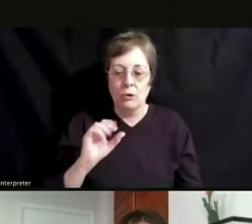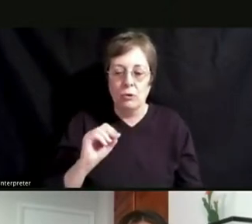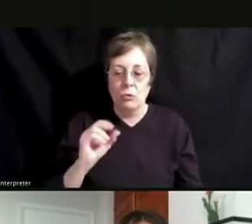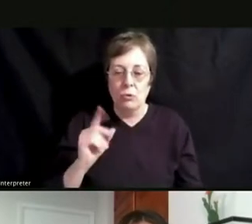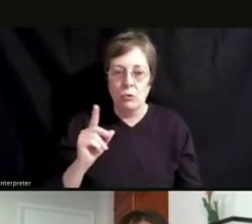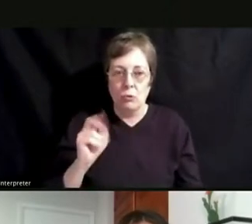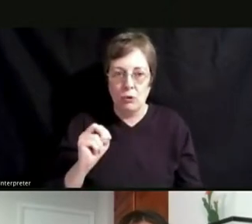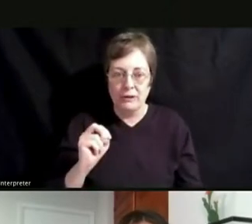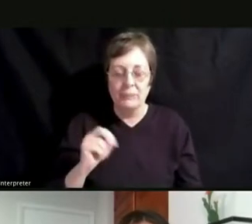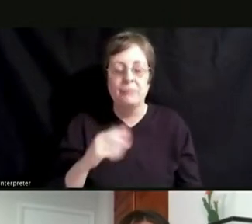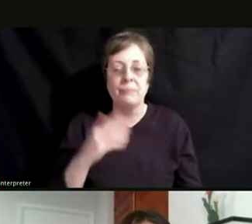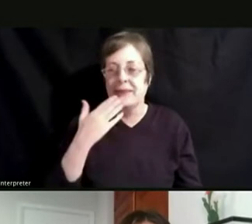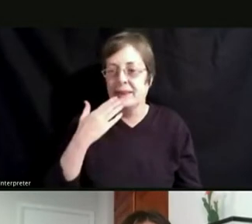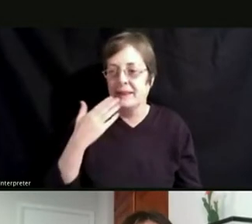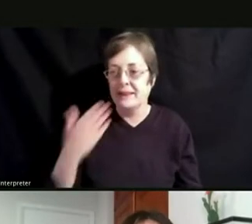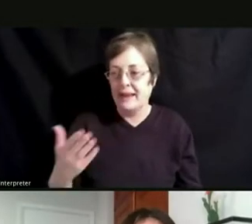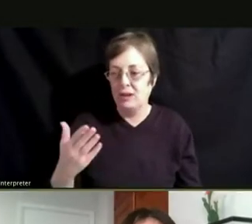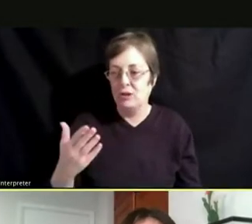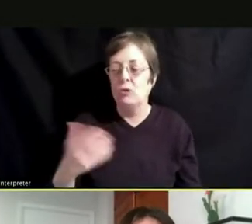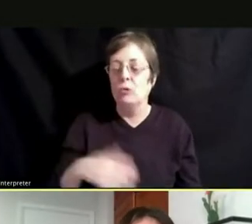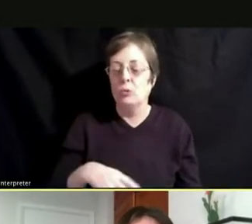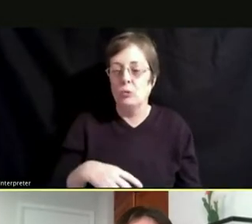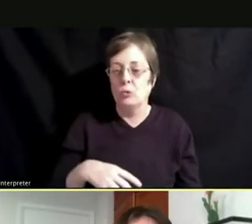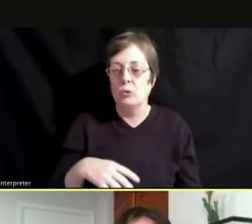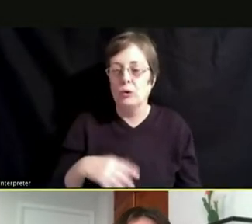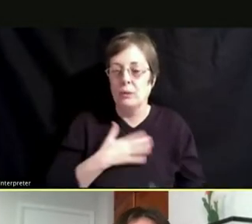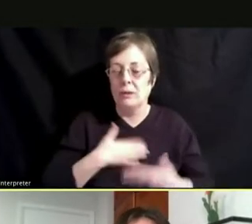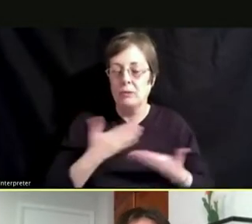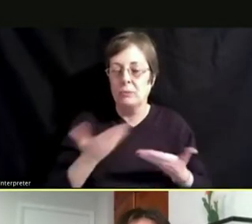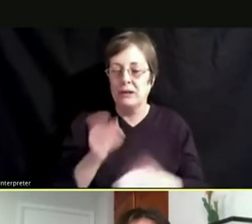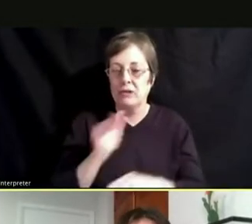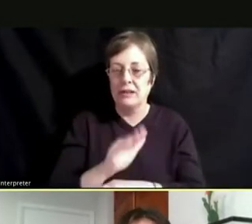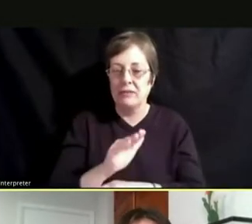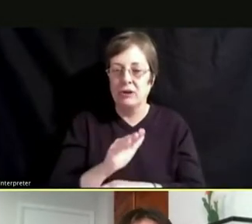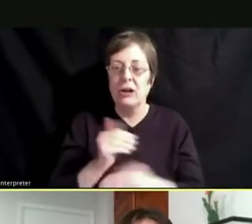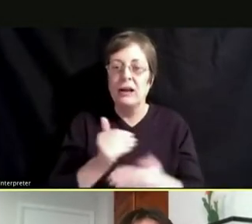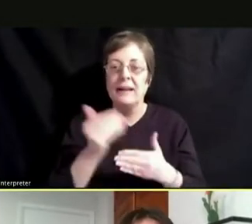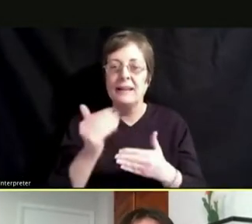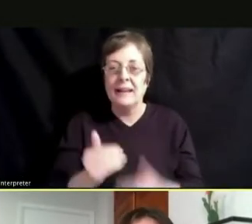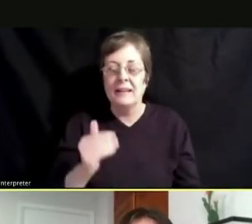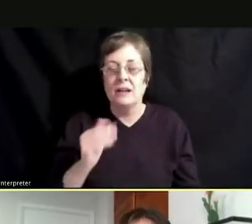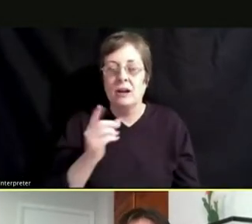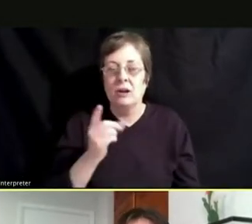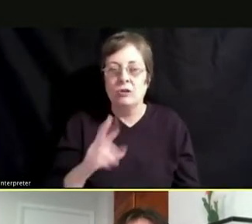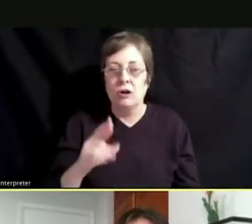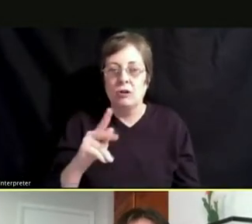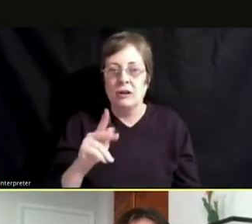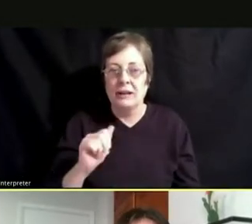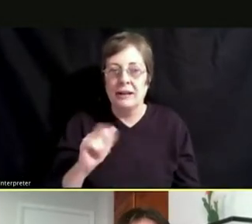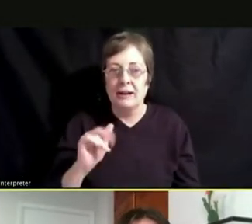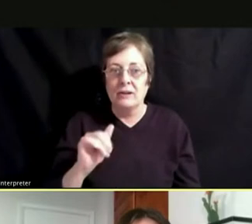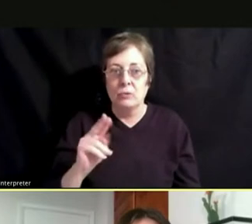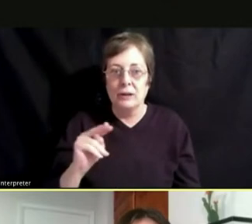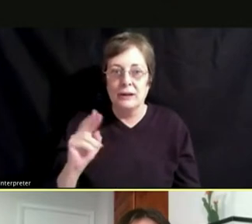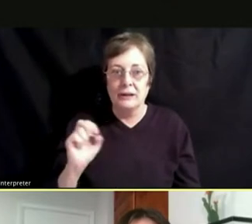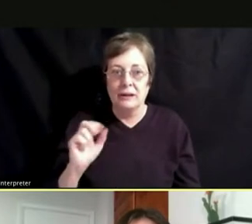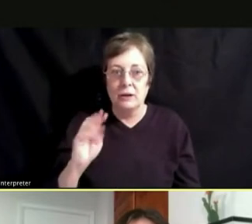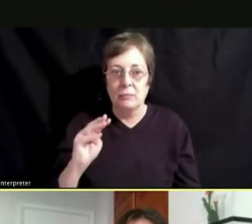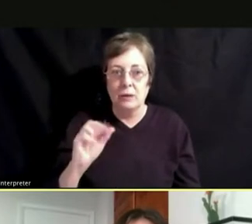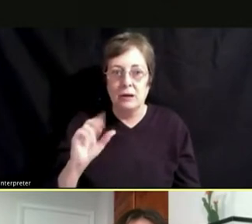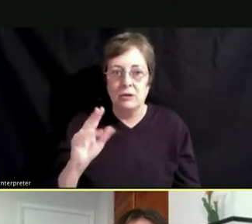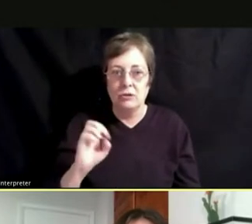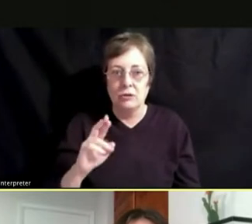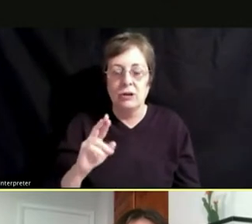to be here this afternoon. Our next guest is Dr. Katharina Maisal. She is an assistant professor in the Fischell Department